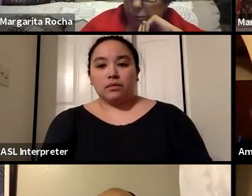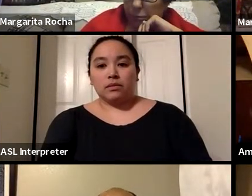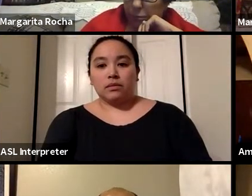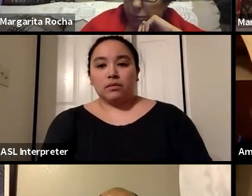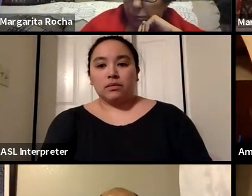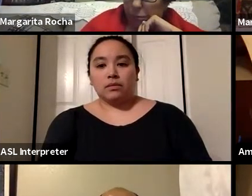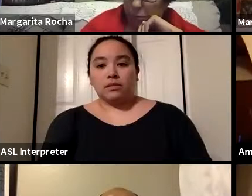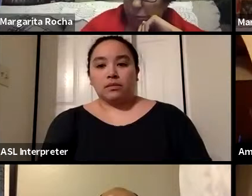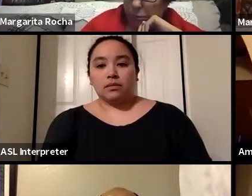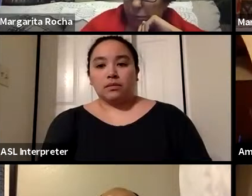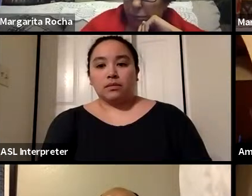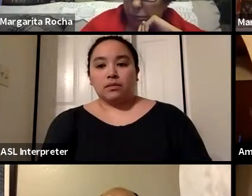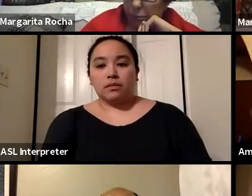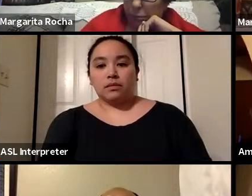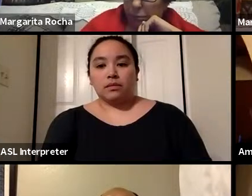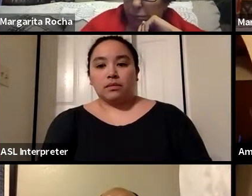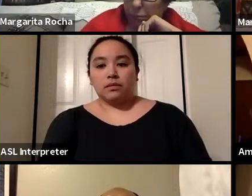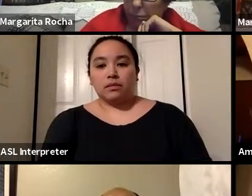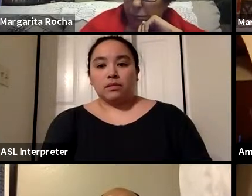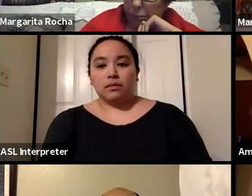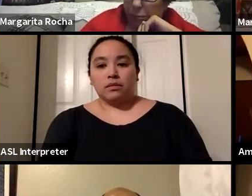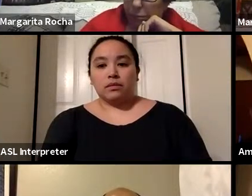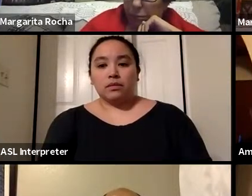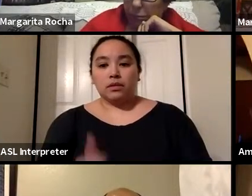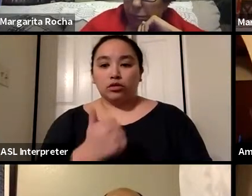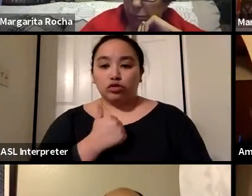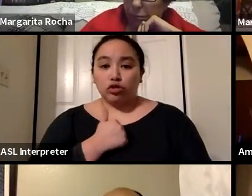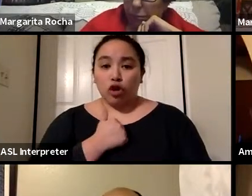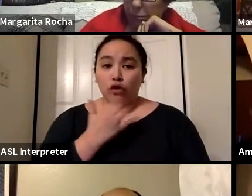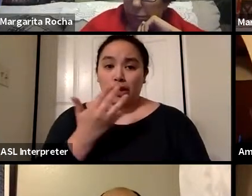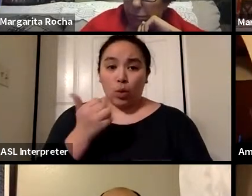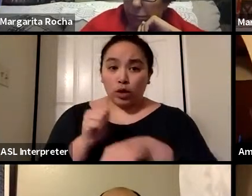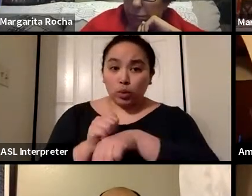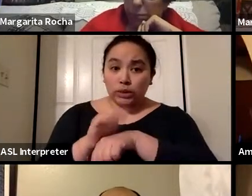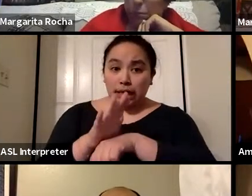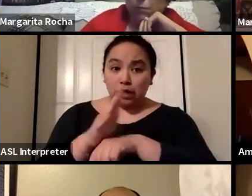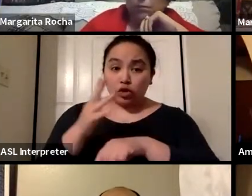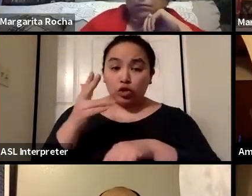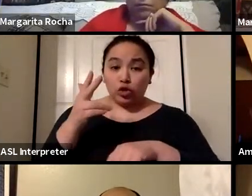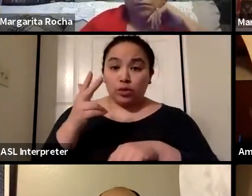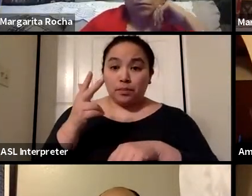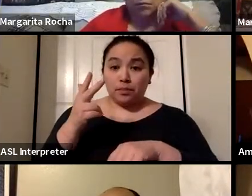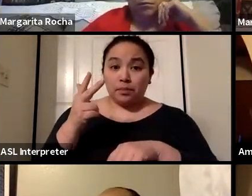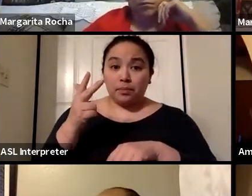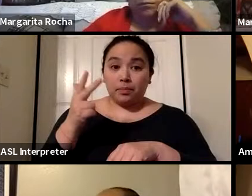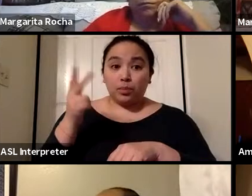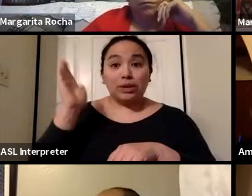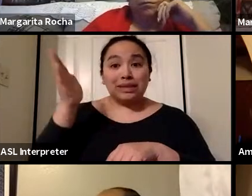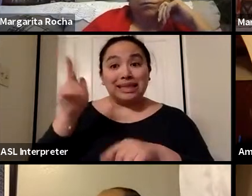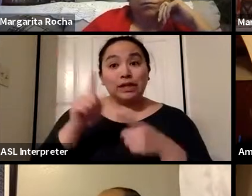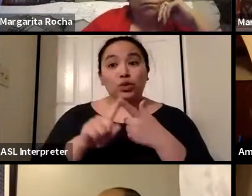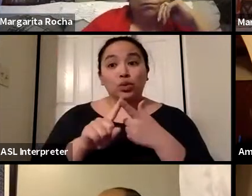Sorry about that. Do you want to send your presentation to Courtney and we'll run it?